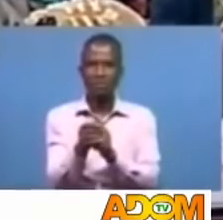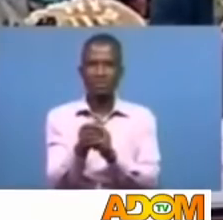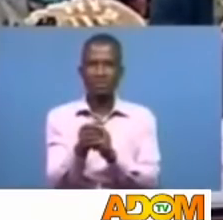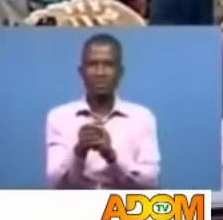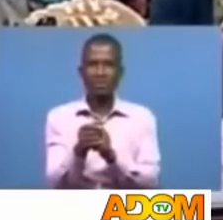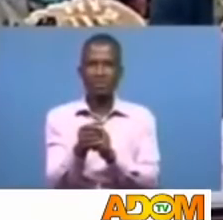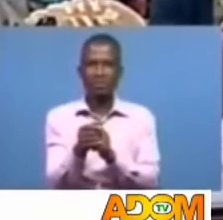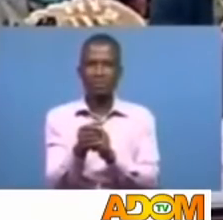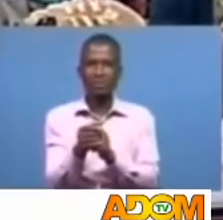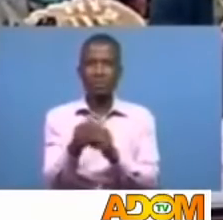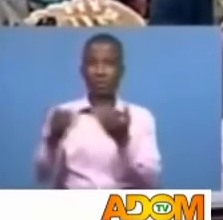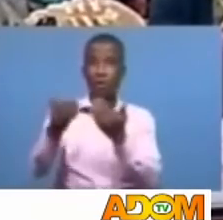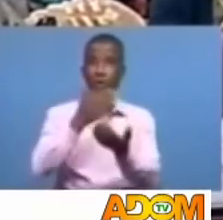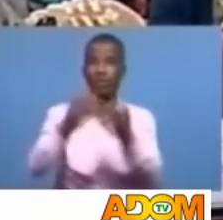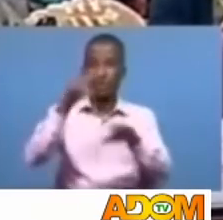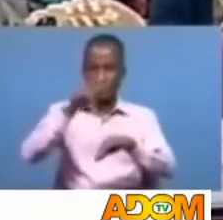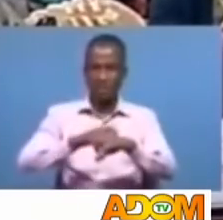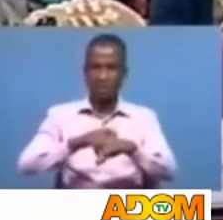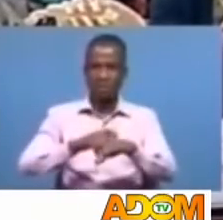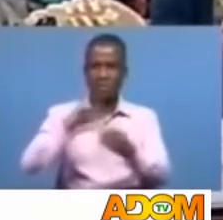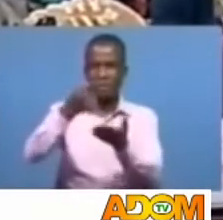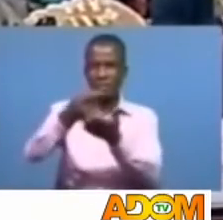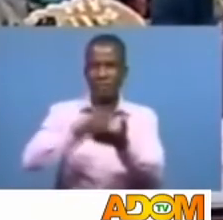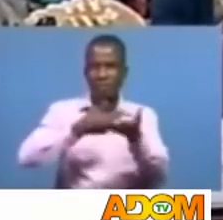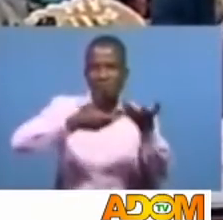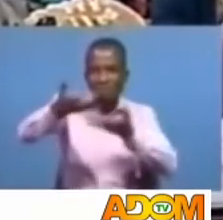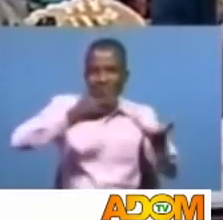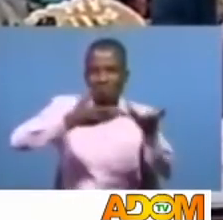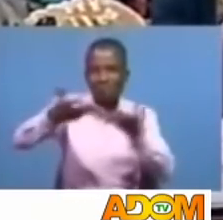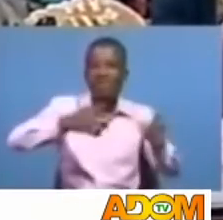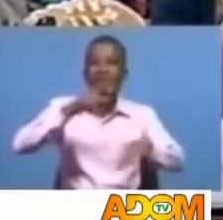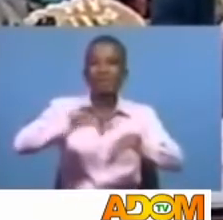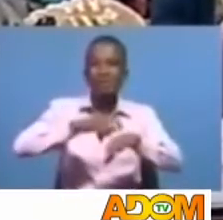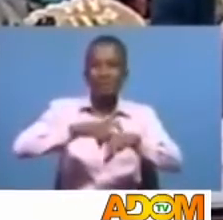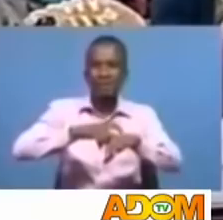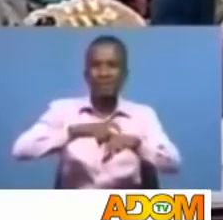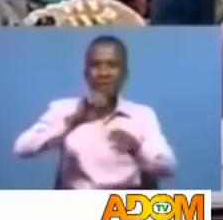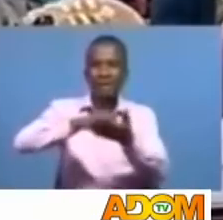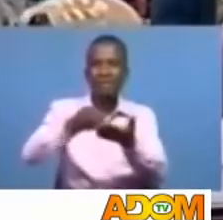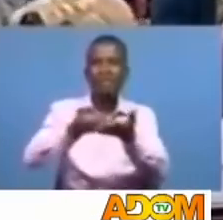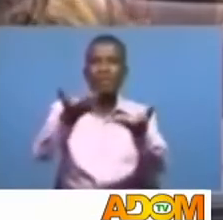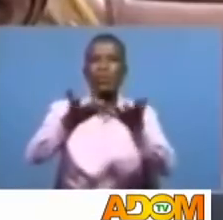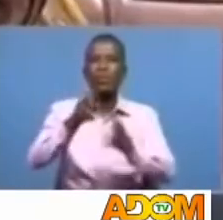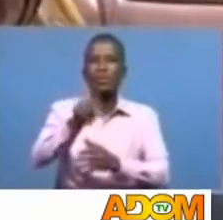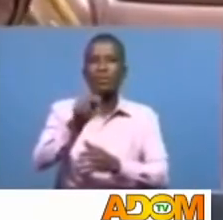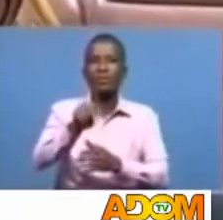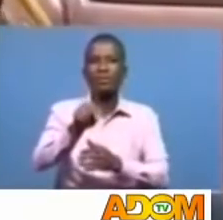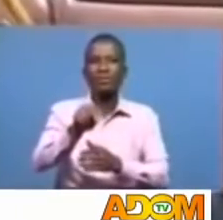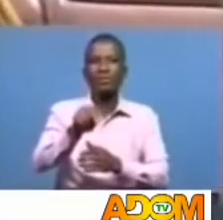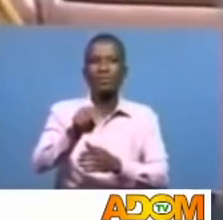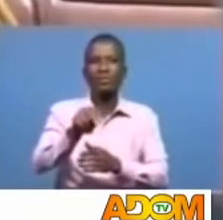cross-examination at any time during the presentation of evidence by the party calling the witness.